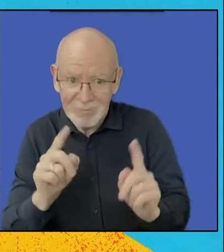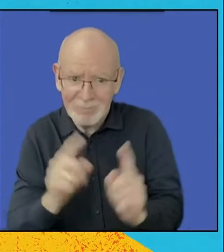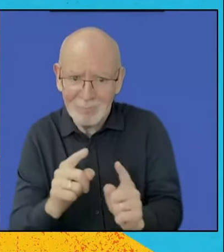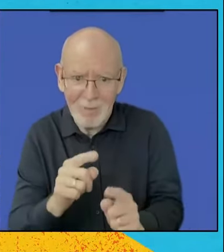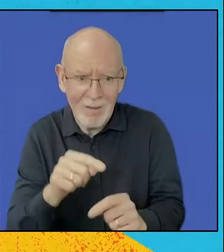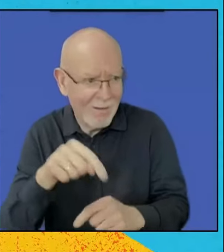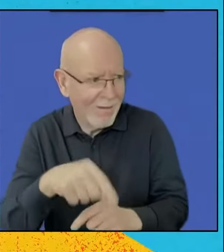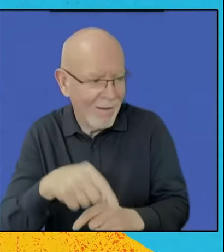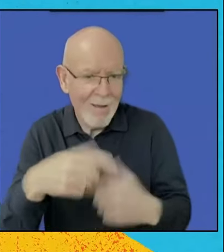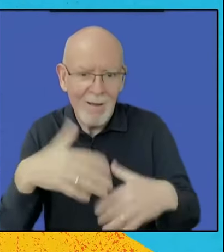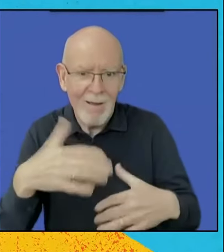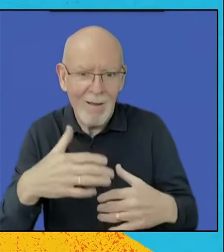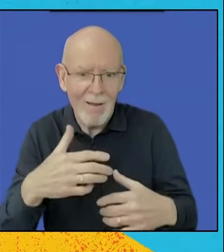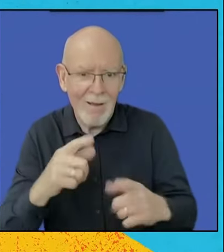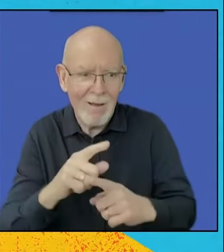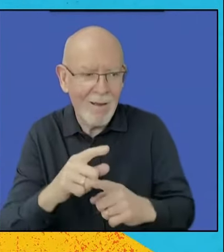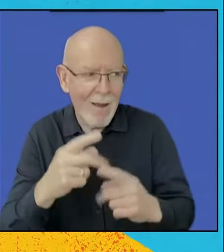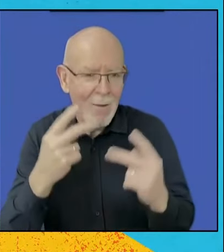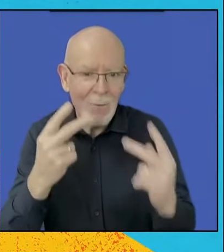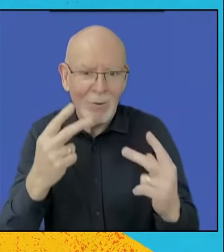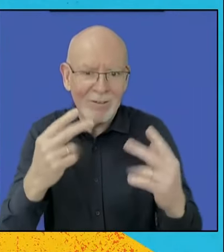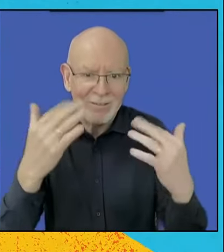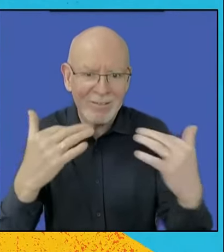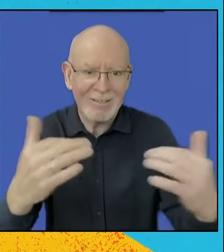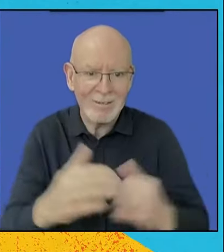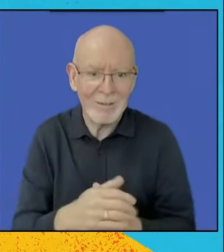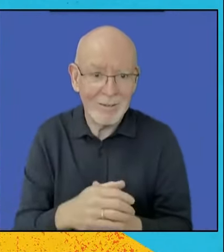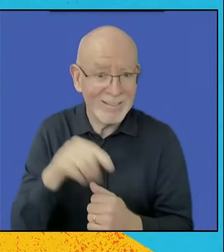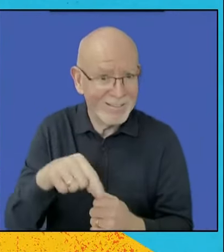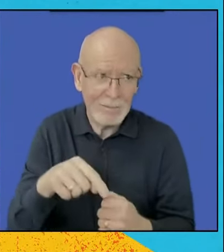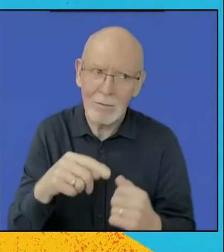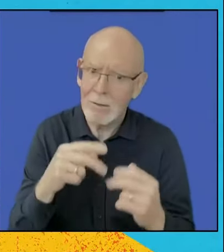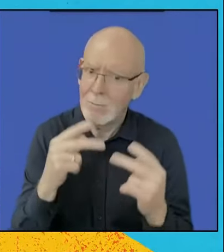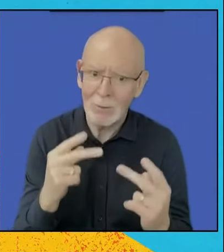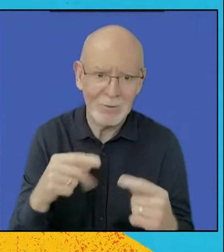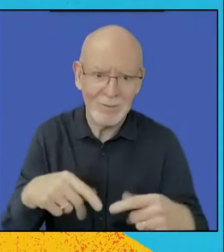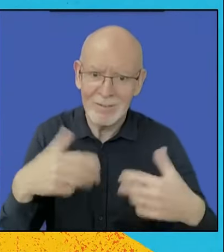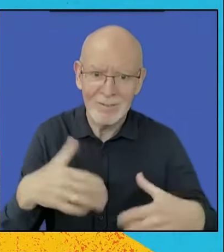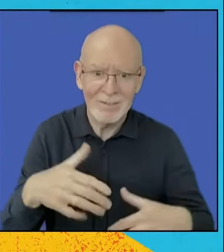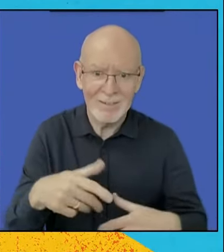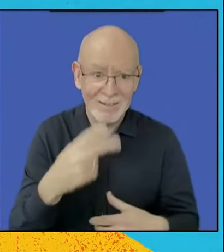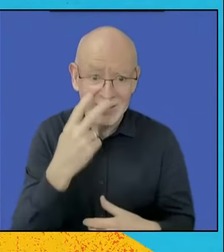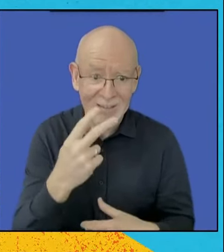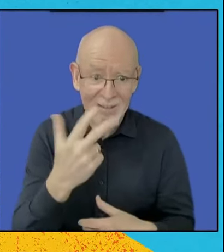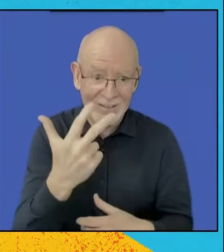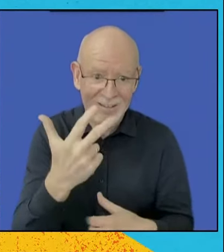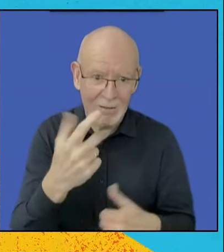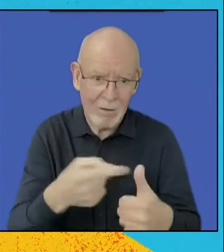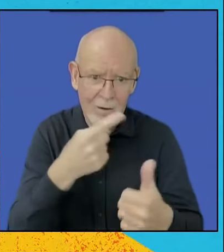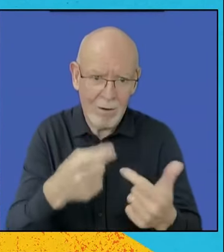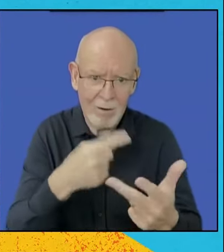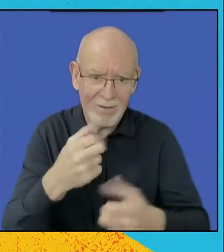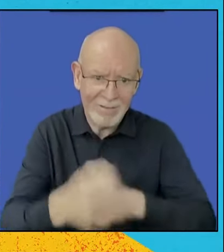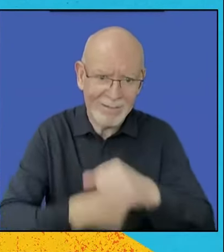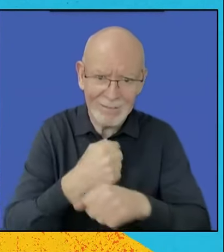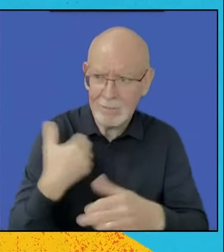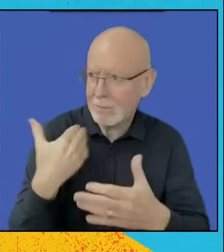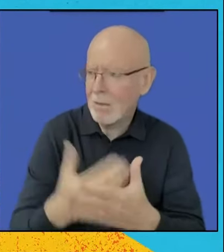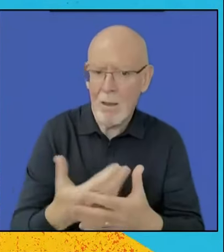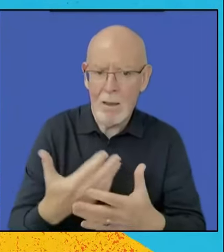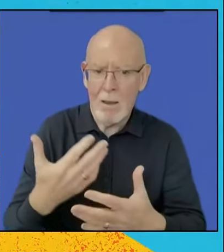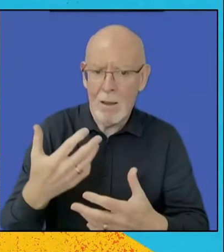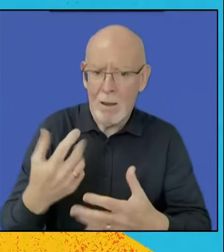an innovative hybrid format. We have over 800 young people here at the UN headquarters. Some of you are in the